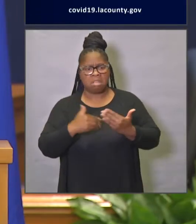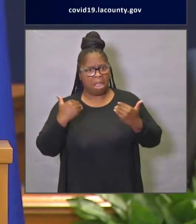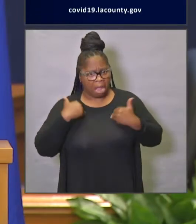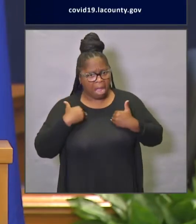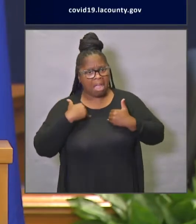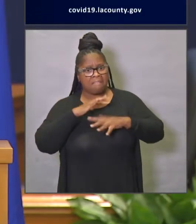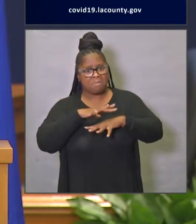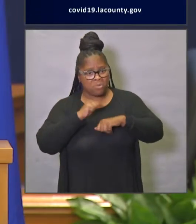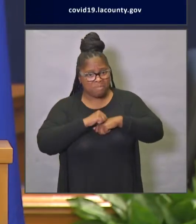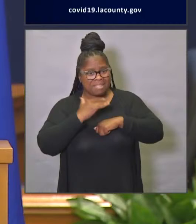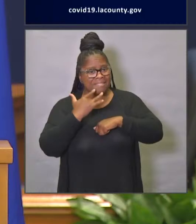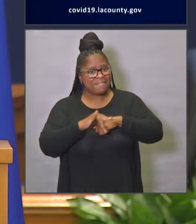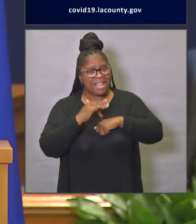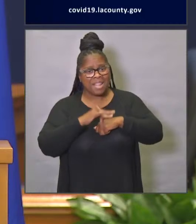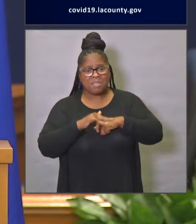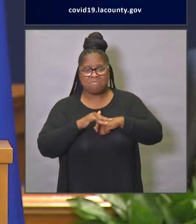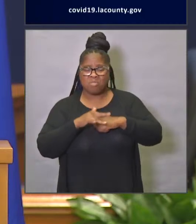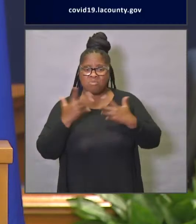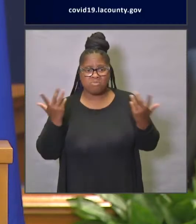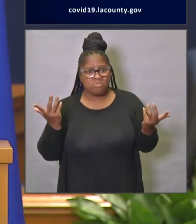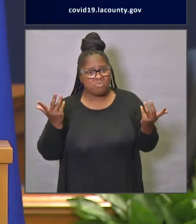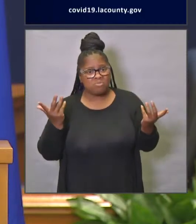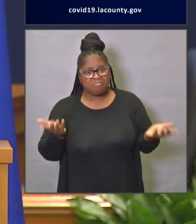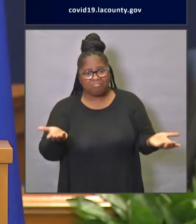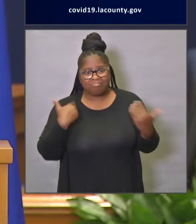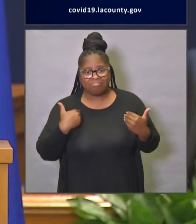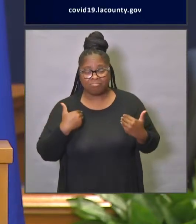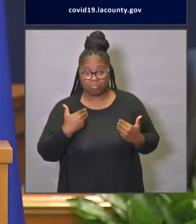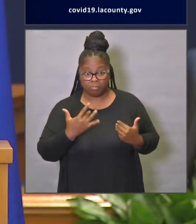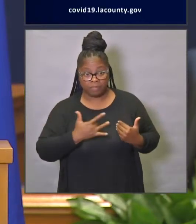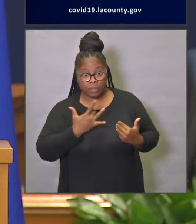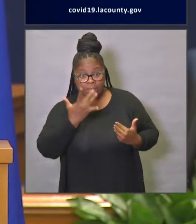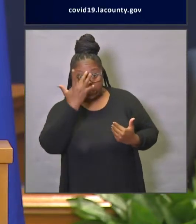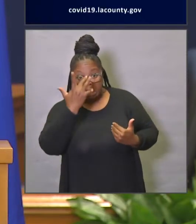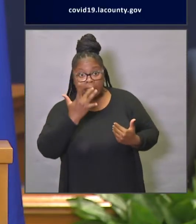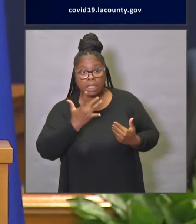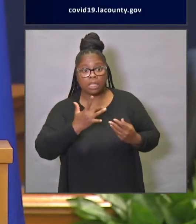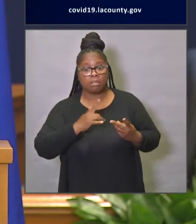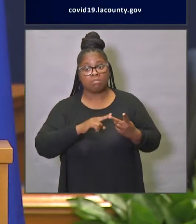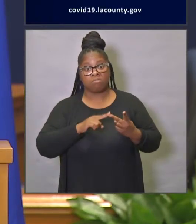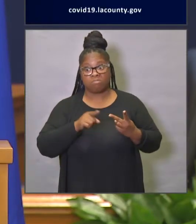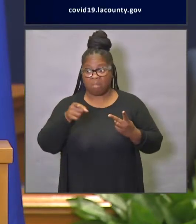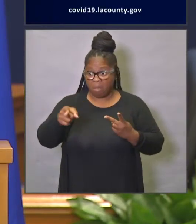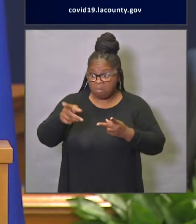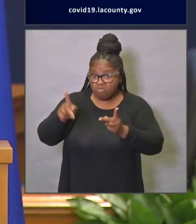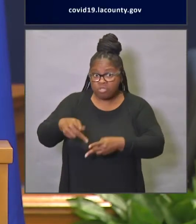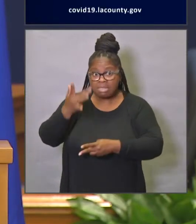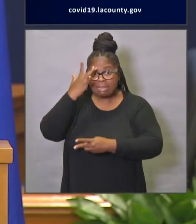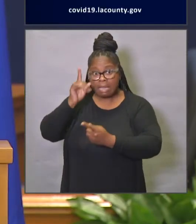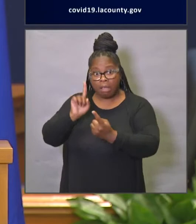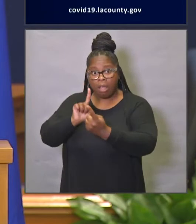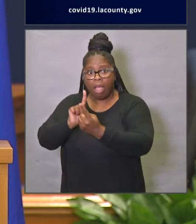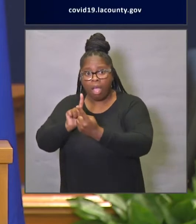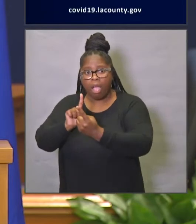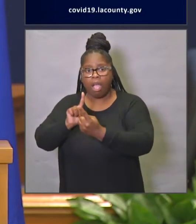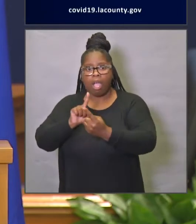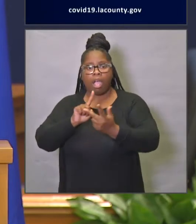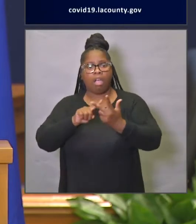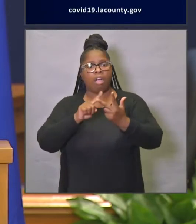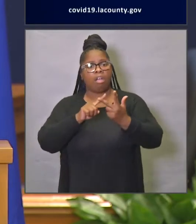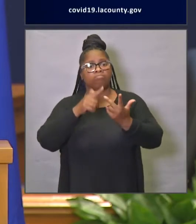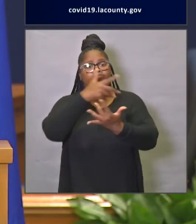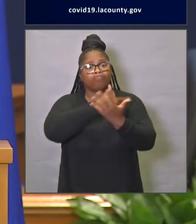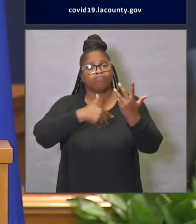across our county. So as a reminder, if you're feeling sick, you've been around people who are sick, you've been in close contact with people outside